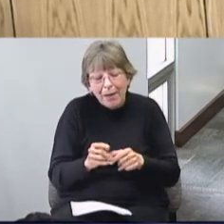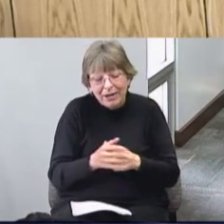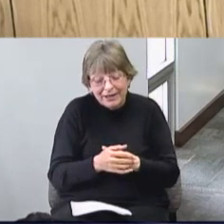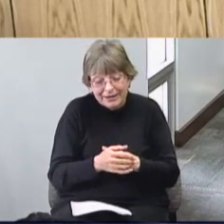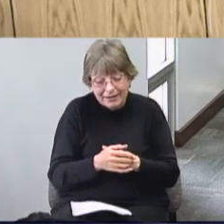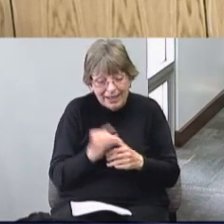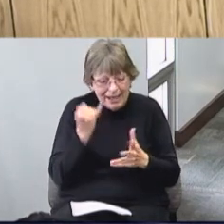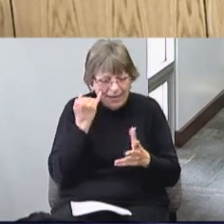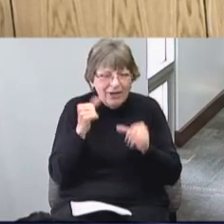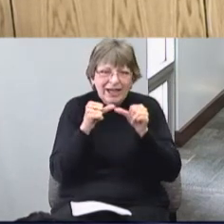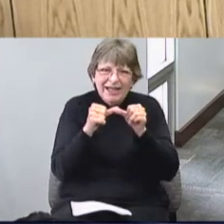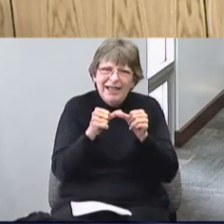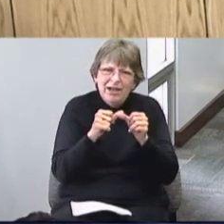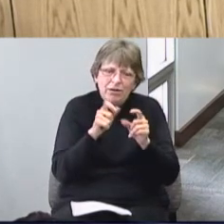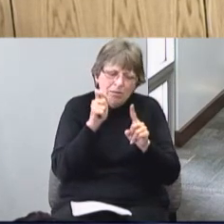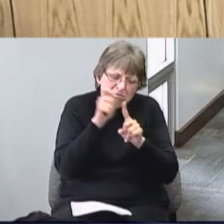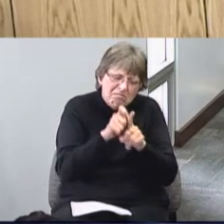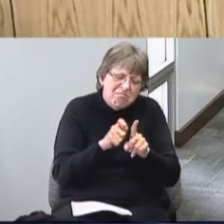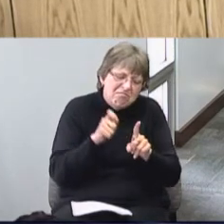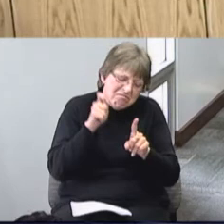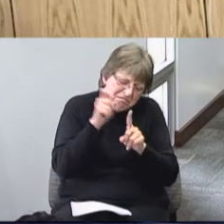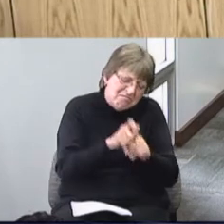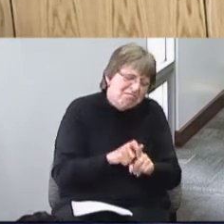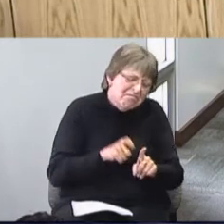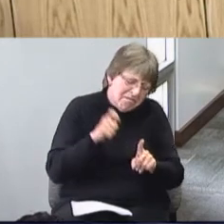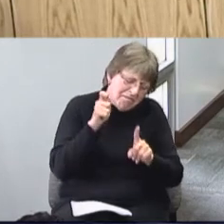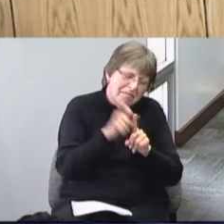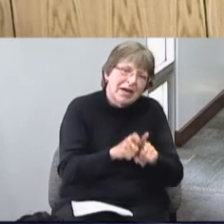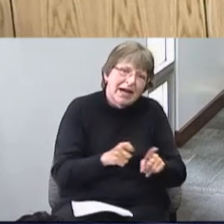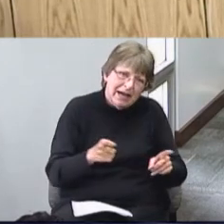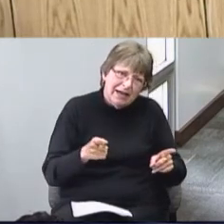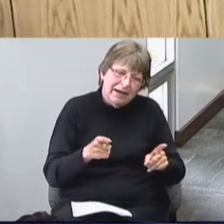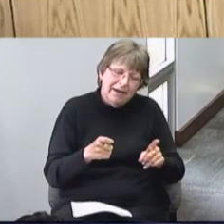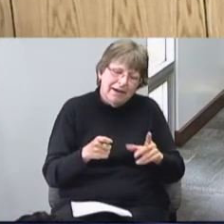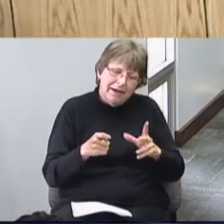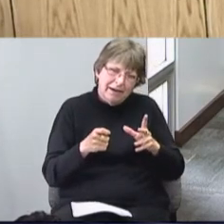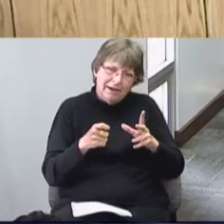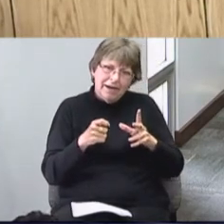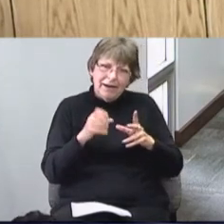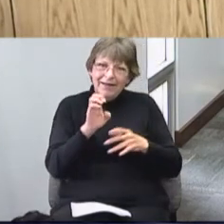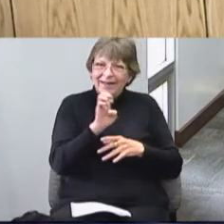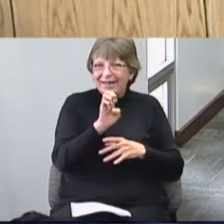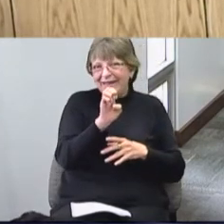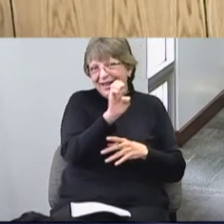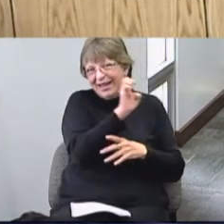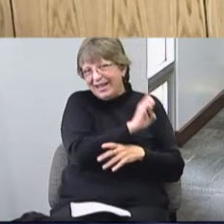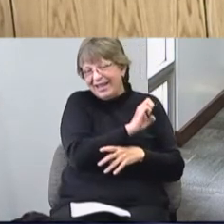continue to chip away at the historic, the Houston Whiteside neighborhood,